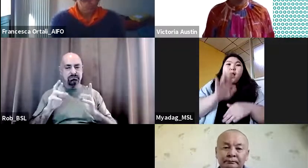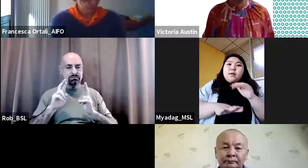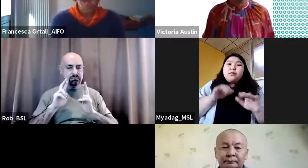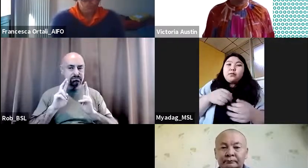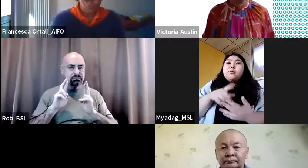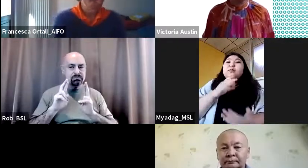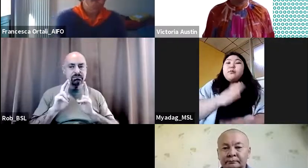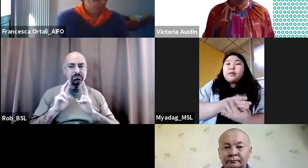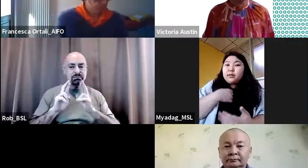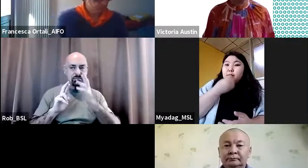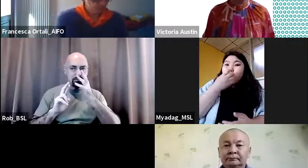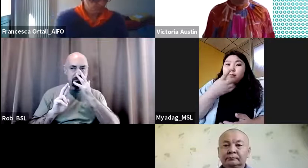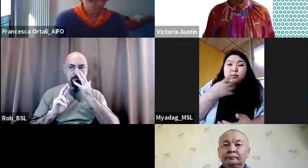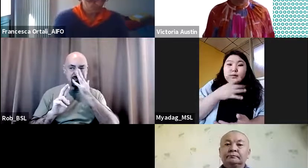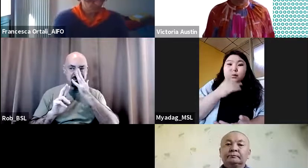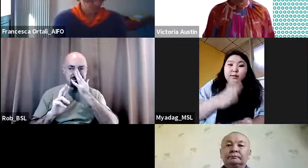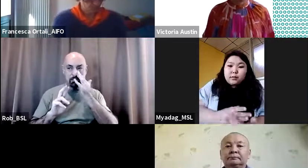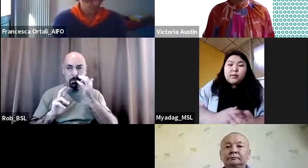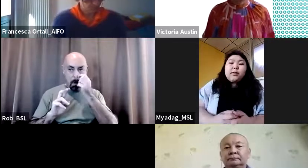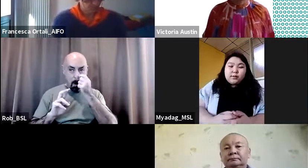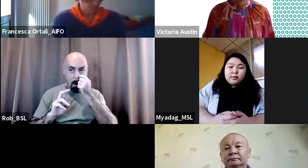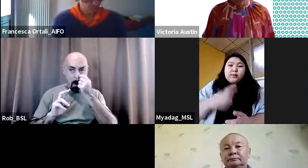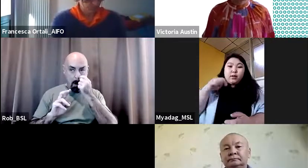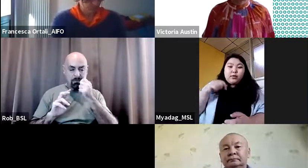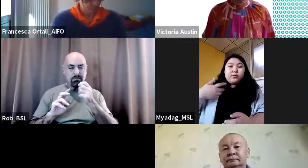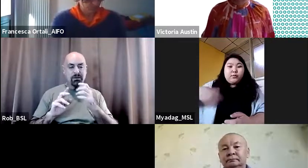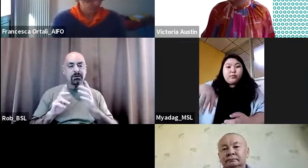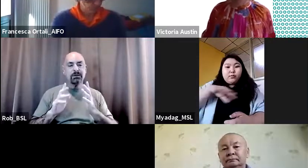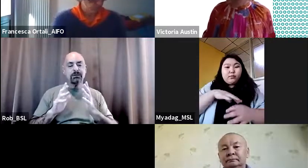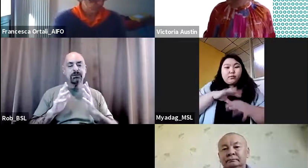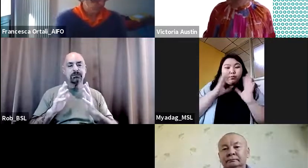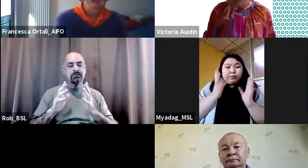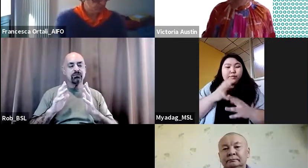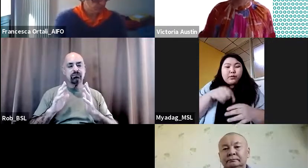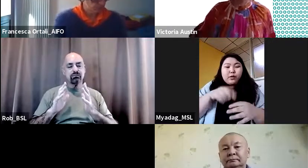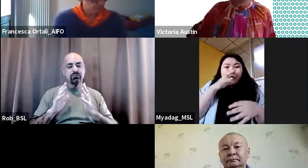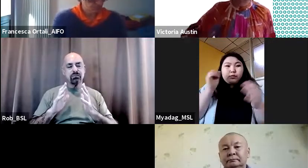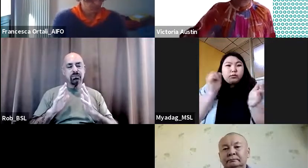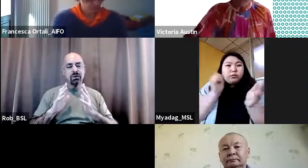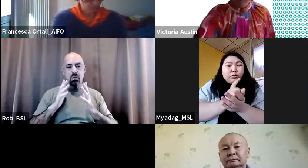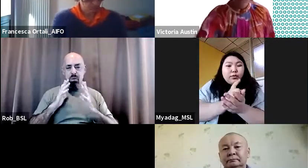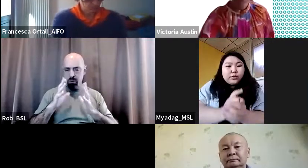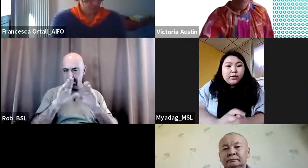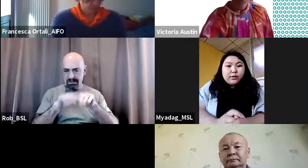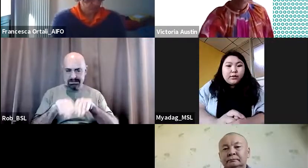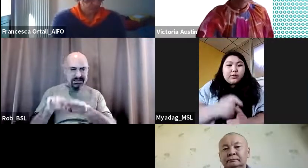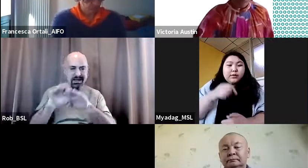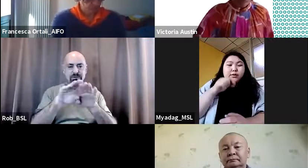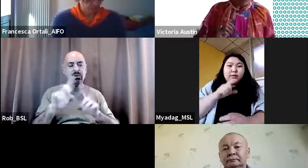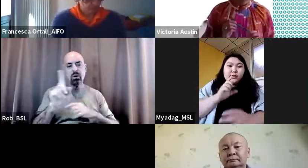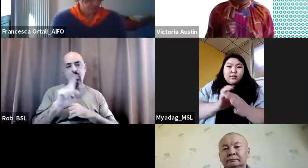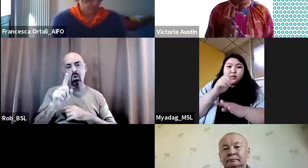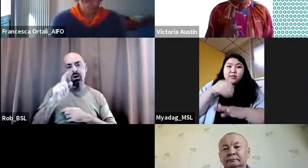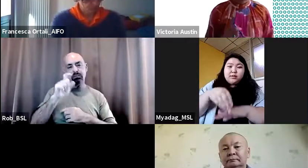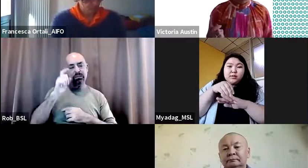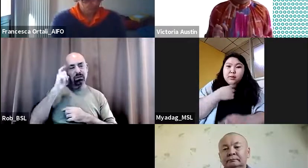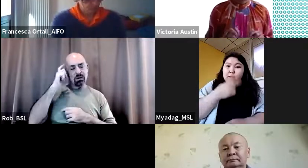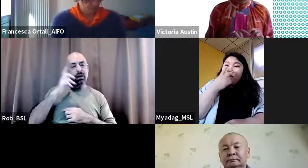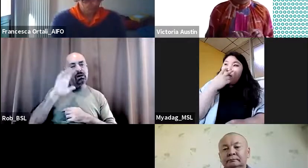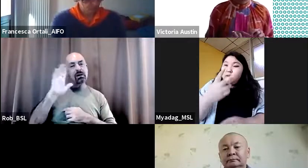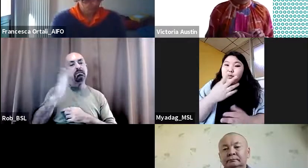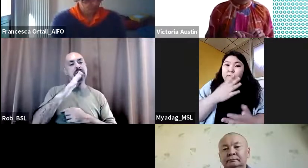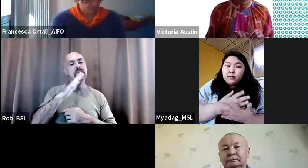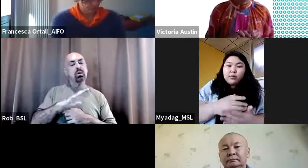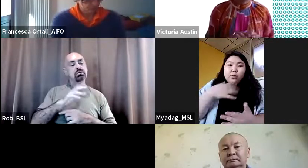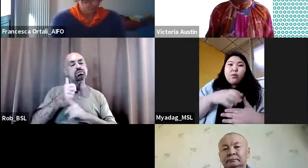is important to enforce whatever is as a standard and what we have in mind. Everybody wants to support, but now it's